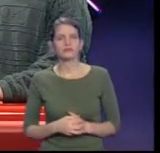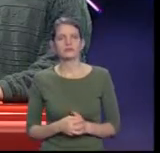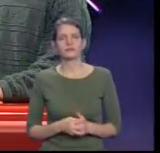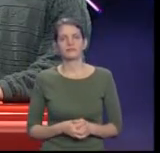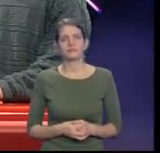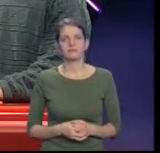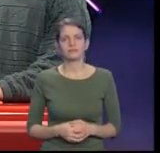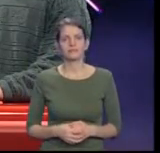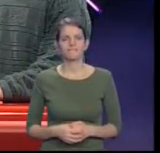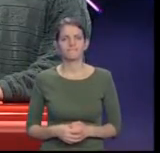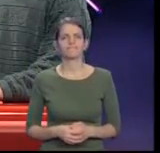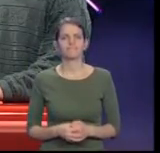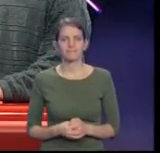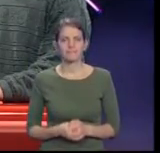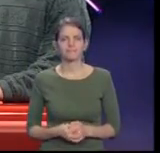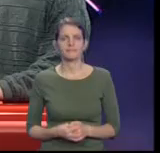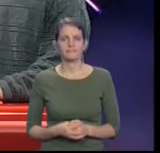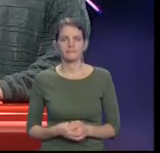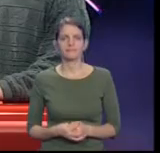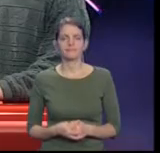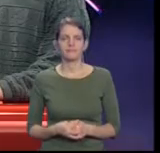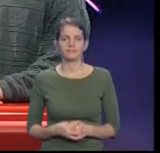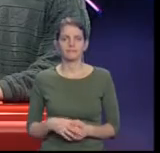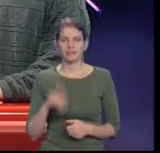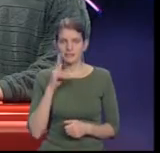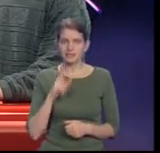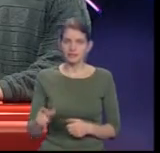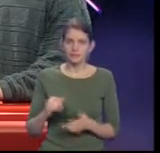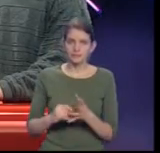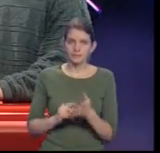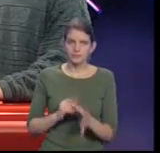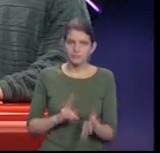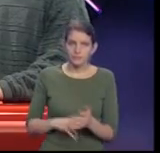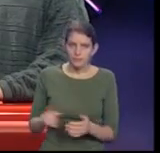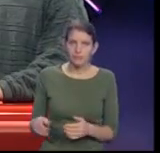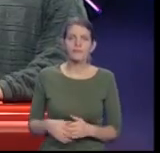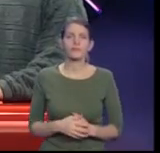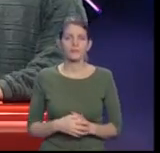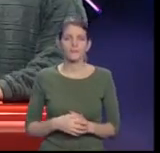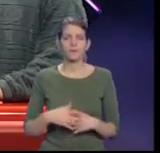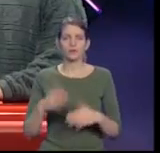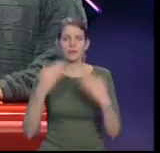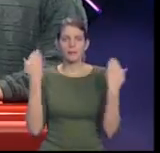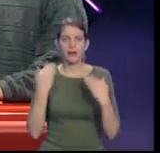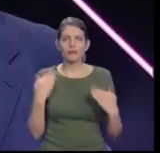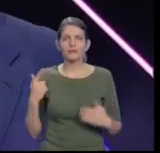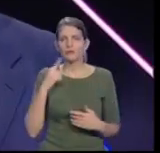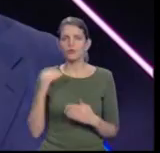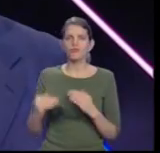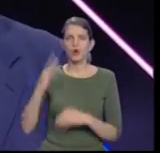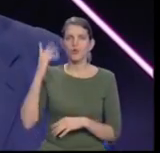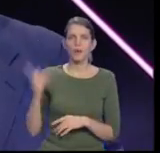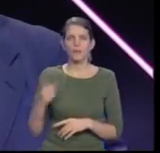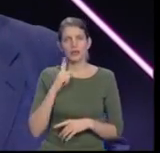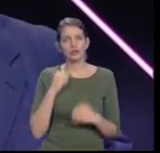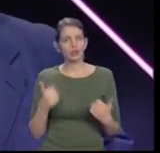been true his whole life, Susan? Yes. He's going to be a barrister, he says, when he grows up, so I think it's a good trait.